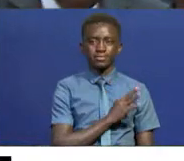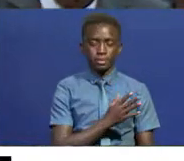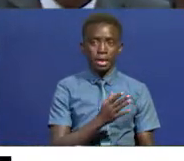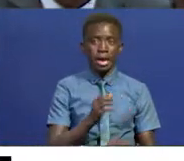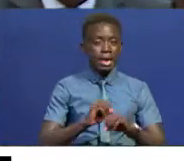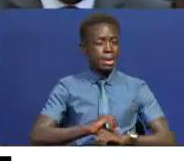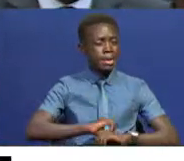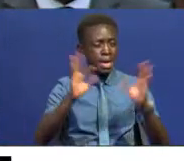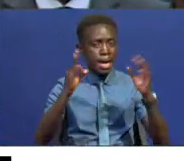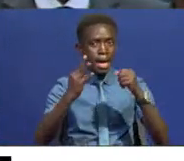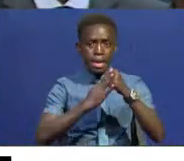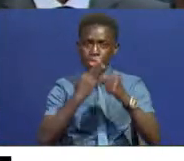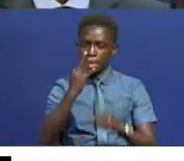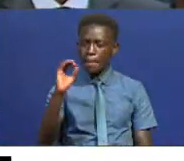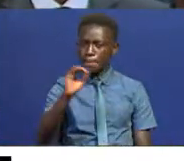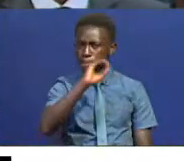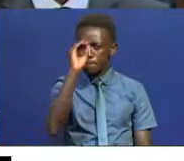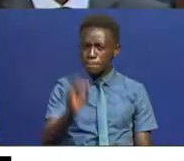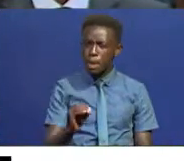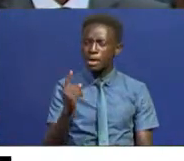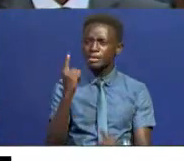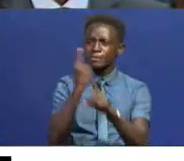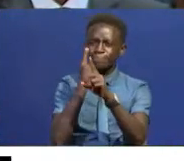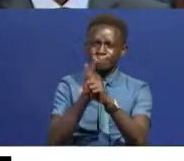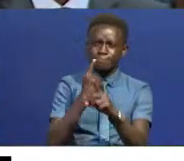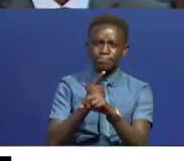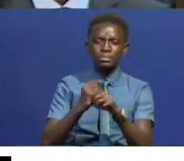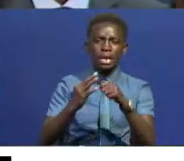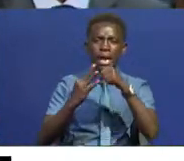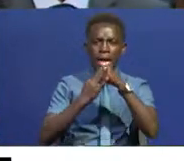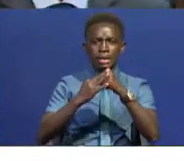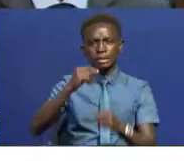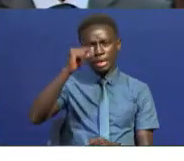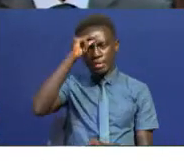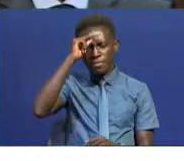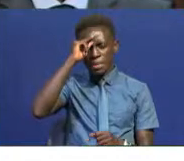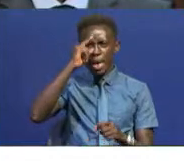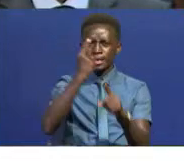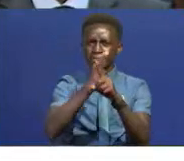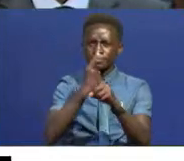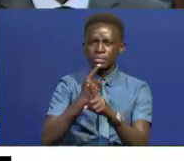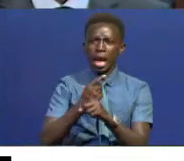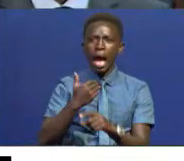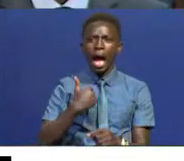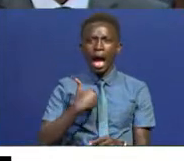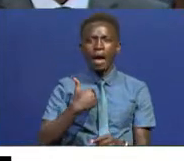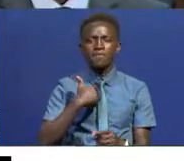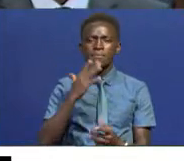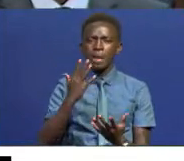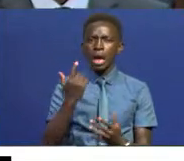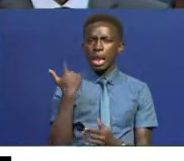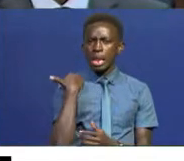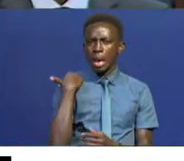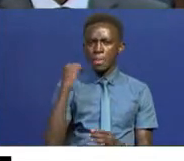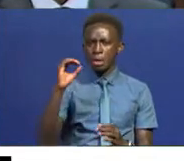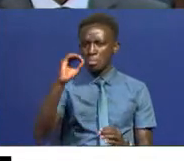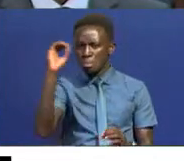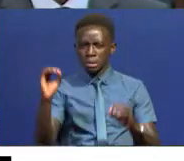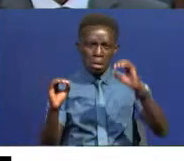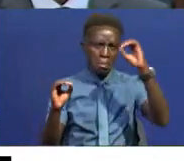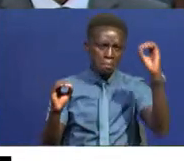of state departments have violated the recommended ratio of technical staff to support